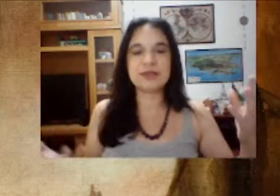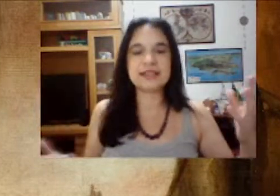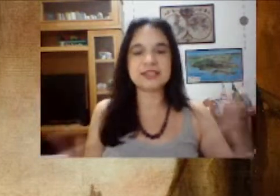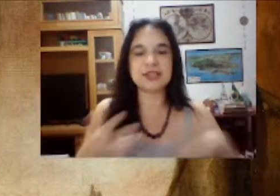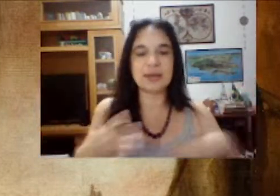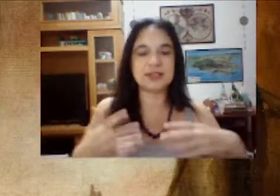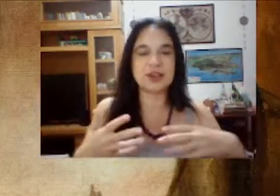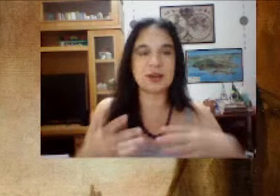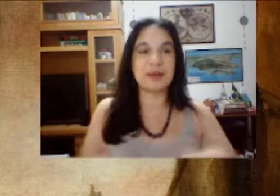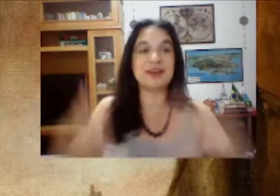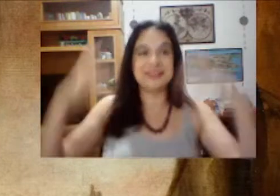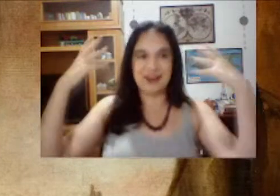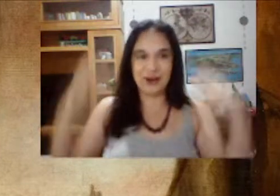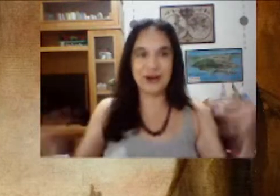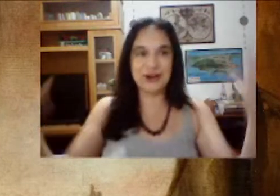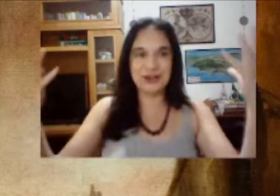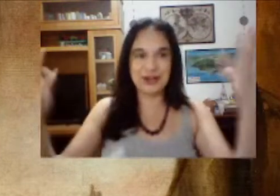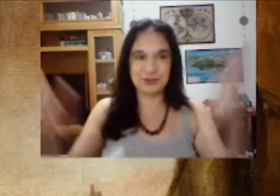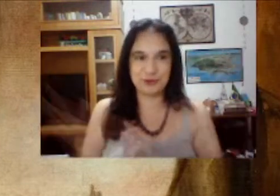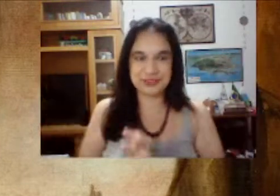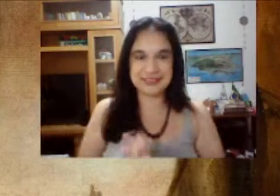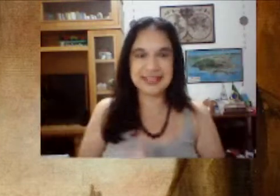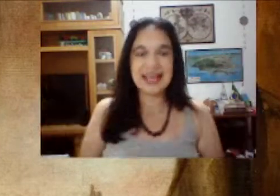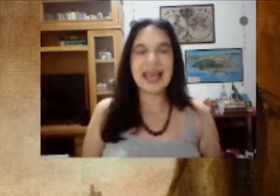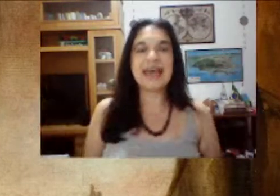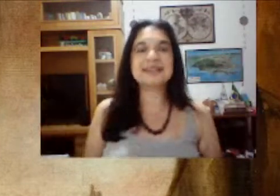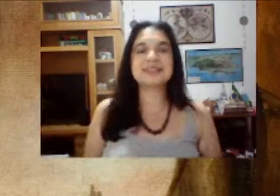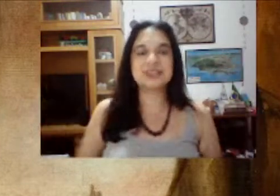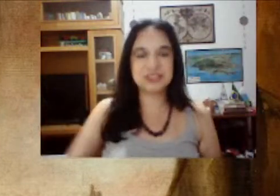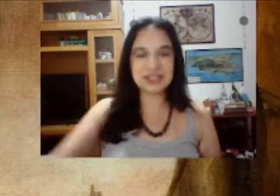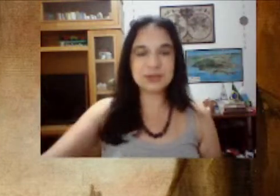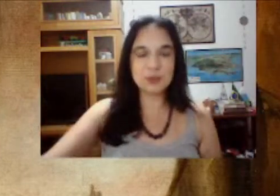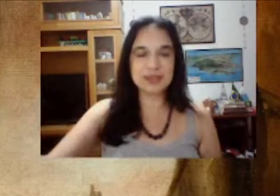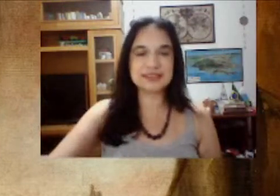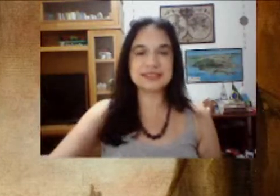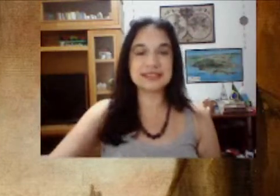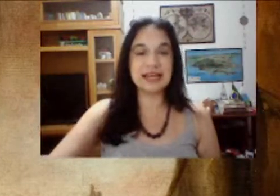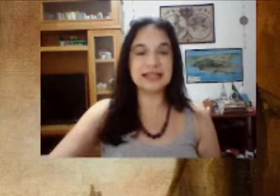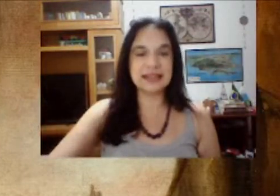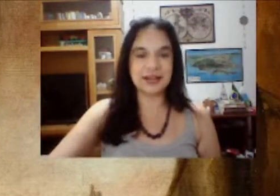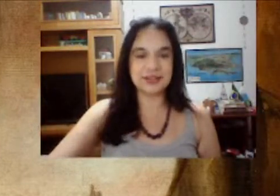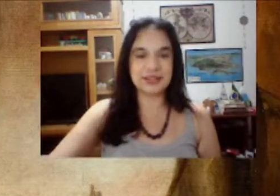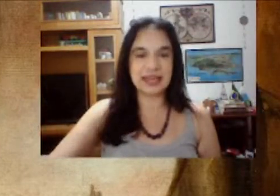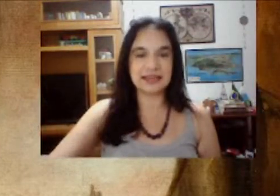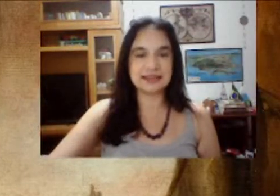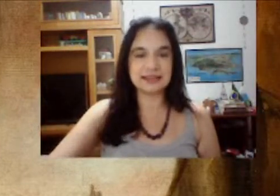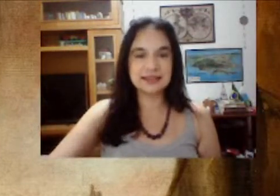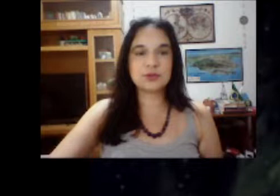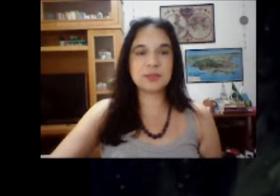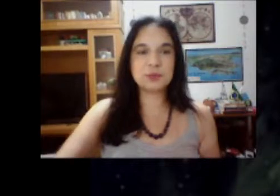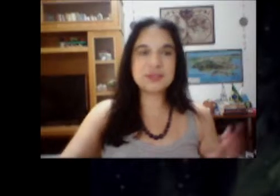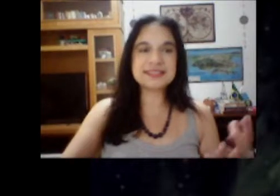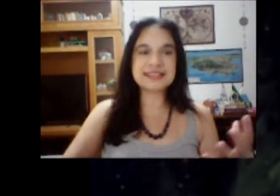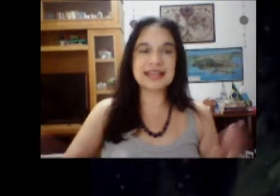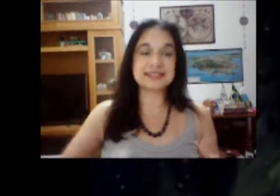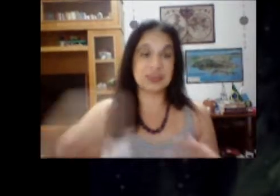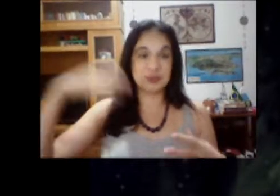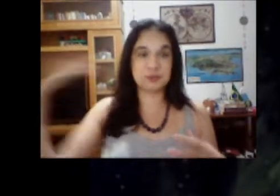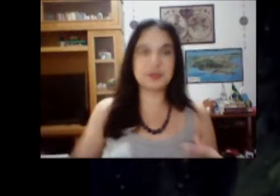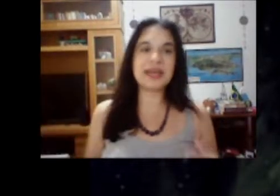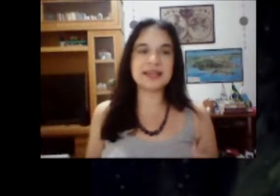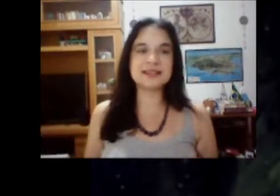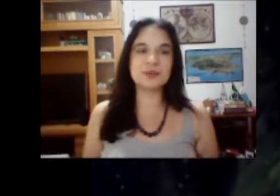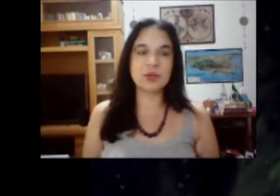take the advantage and I'm gonna talk about her, of course. And she was none other than the princess